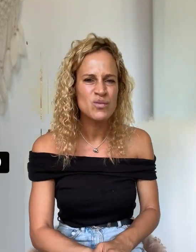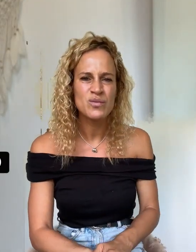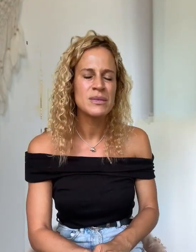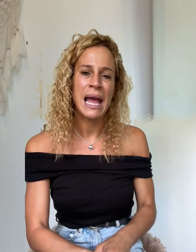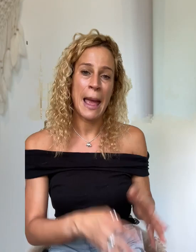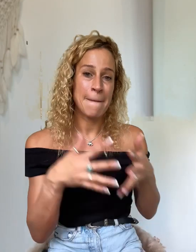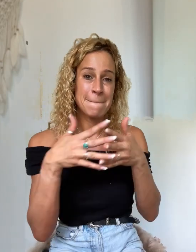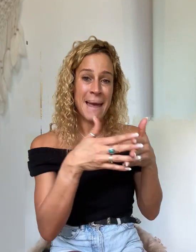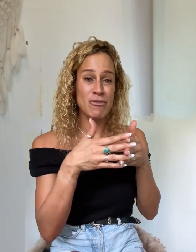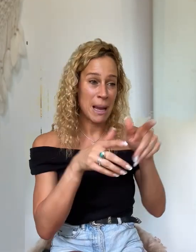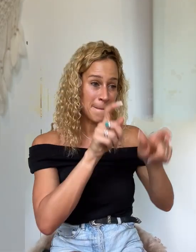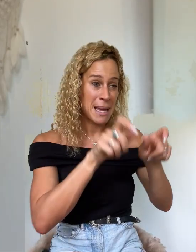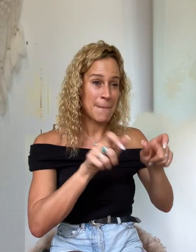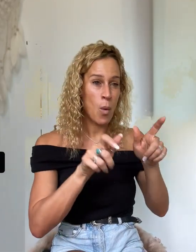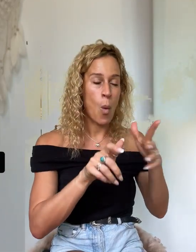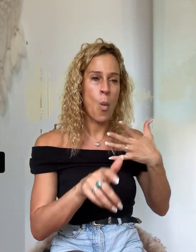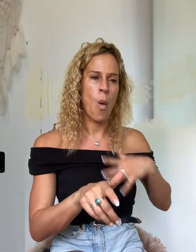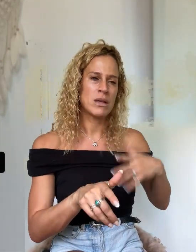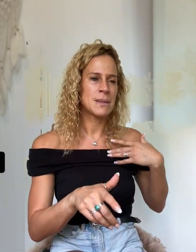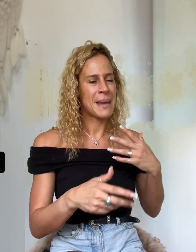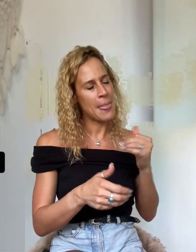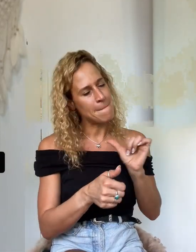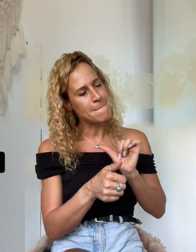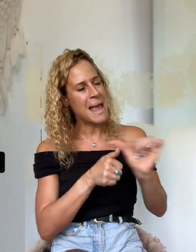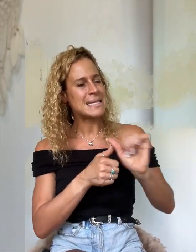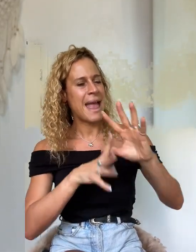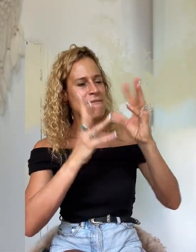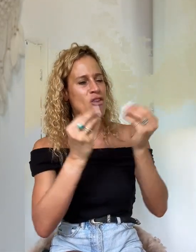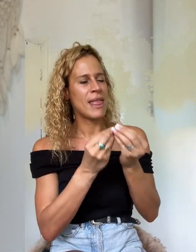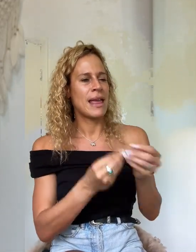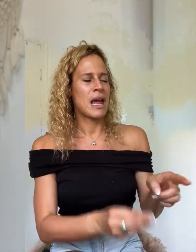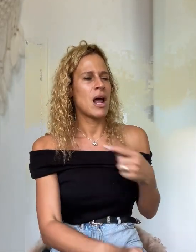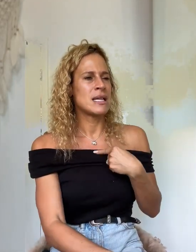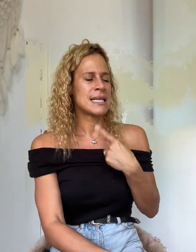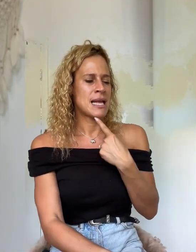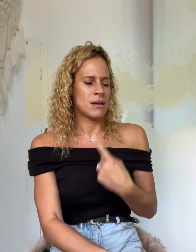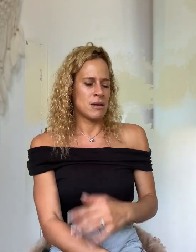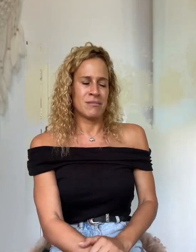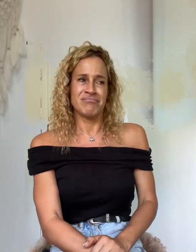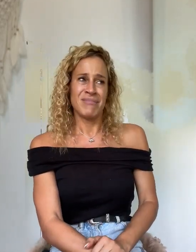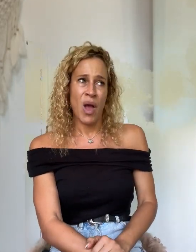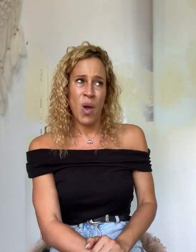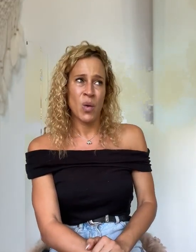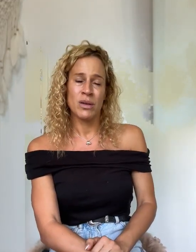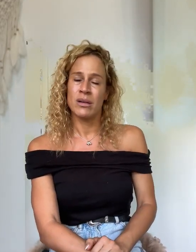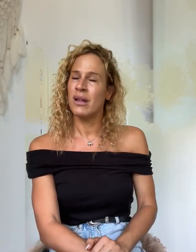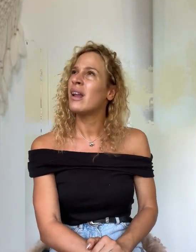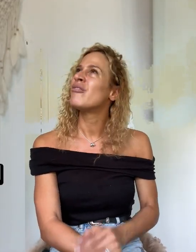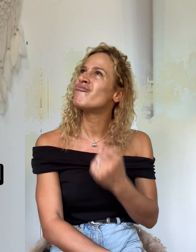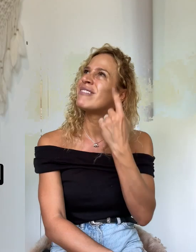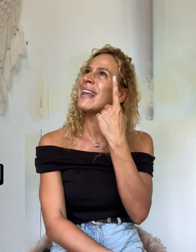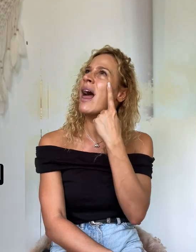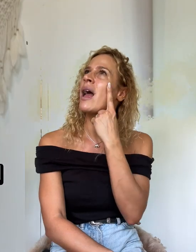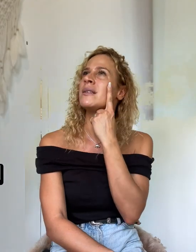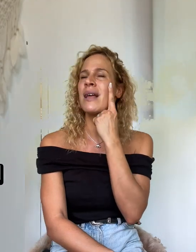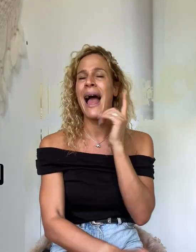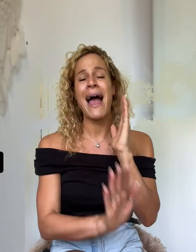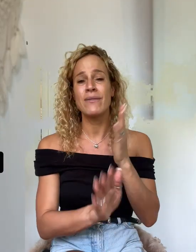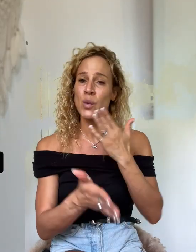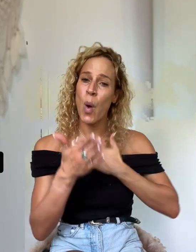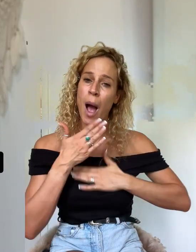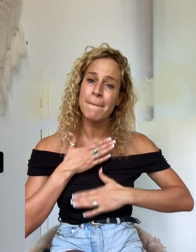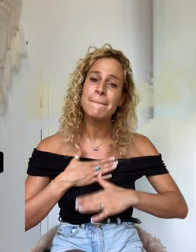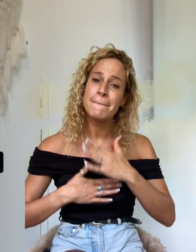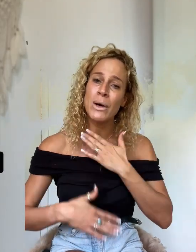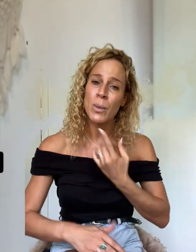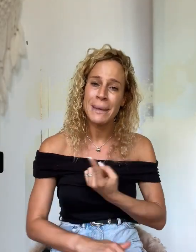myself, that's not you, Hayley. You want to be the best at everything. But something had humbled me to say, well, you're not a coder and